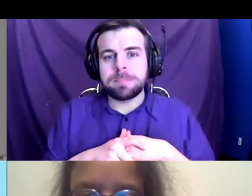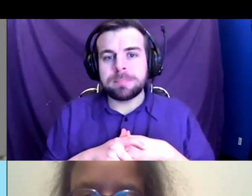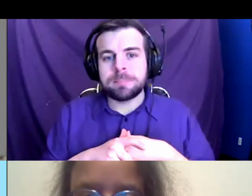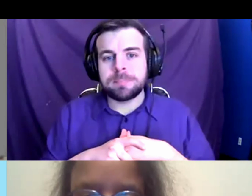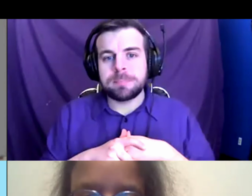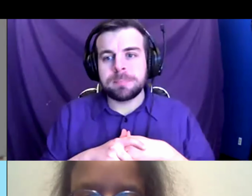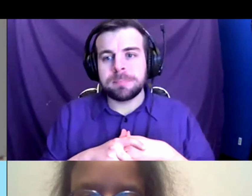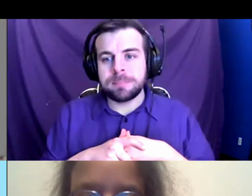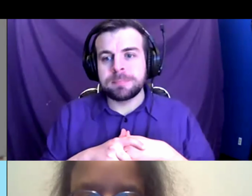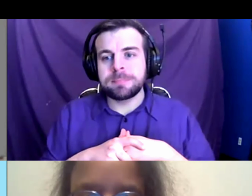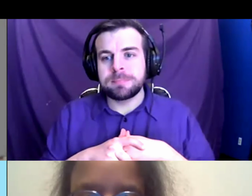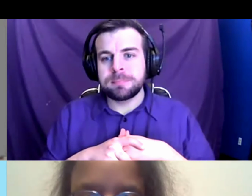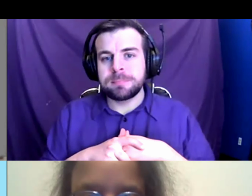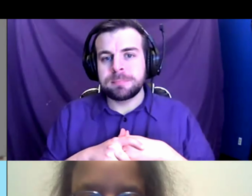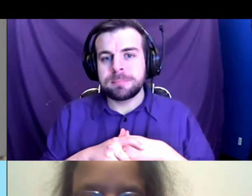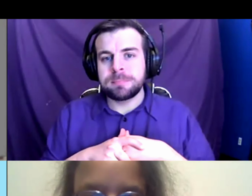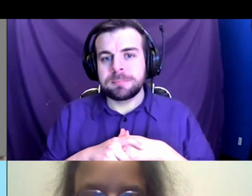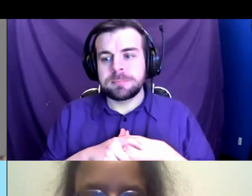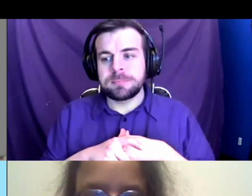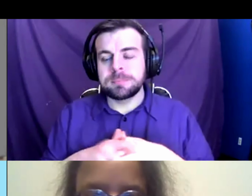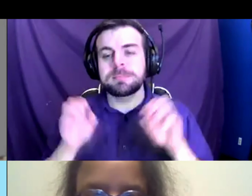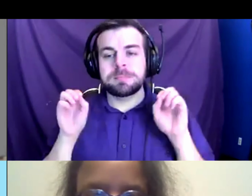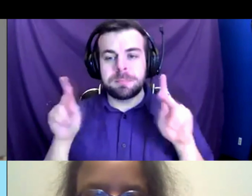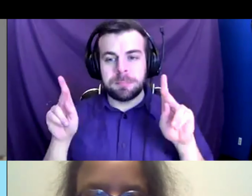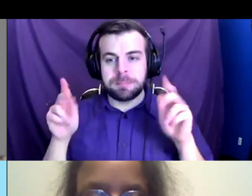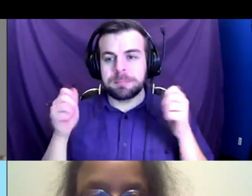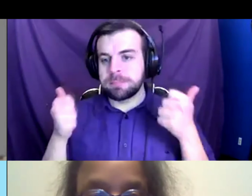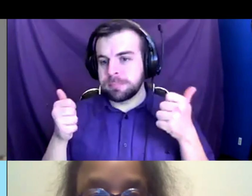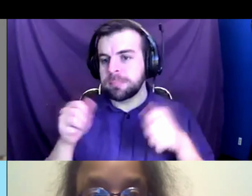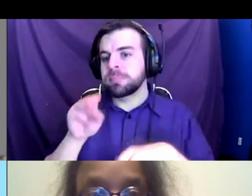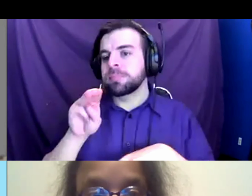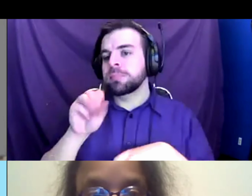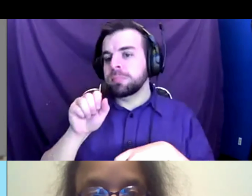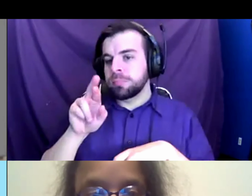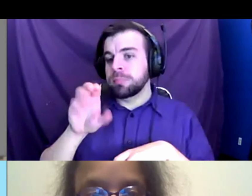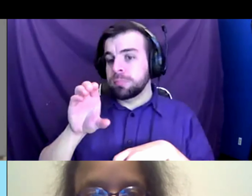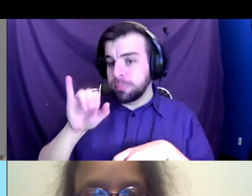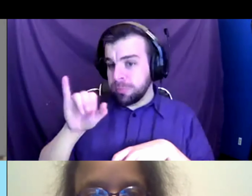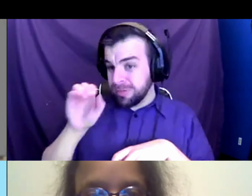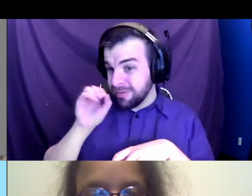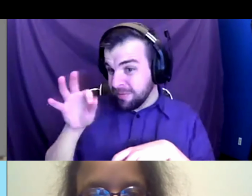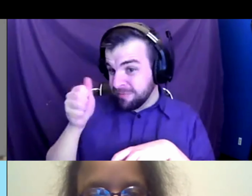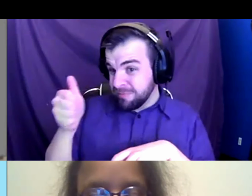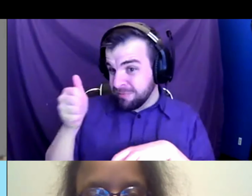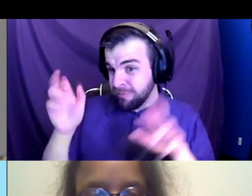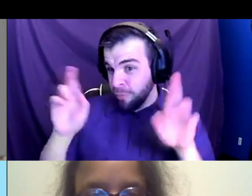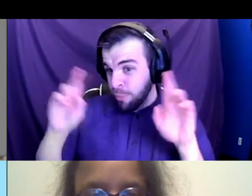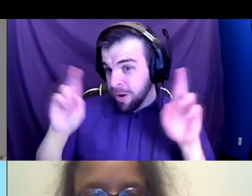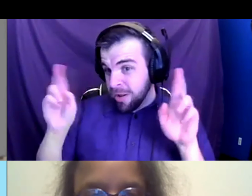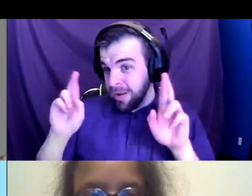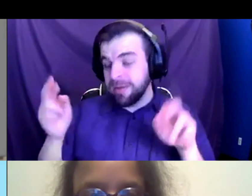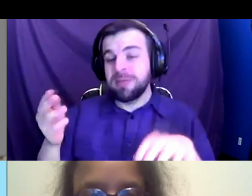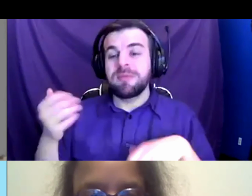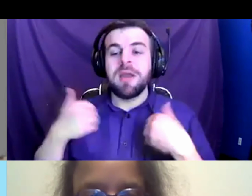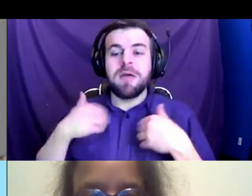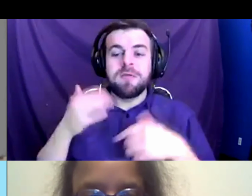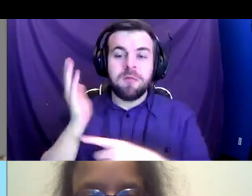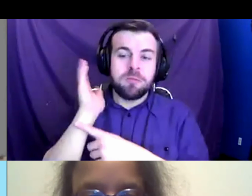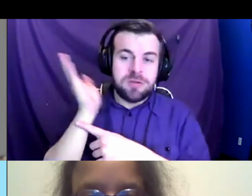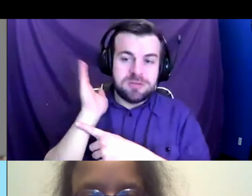Okay, so Marci is, if you are ready, we've got a presentation where she's